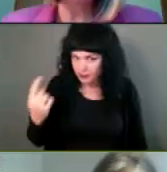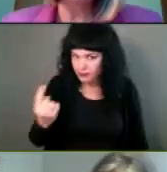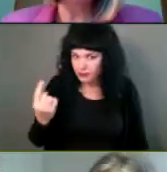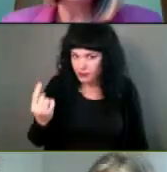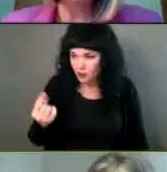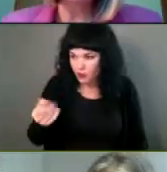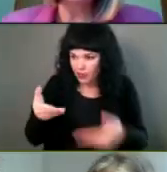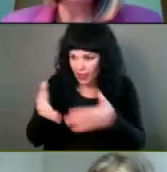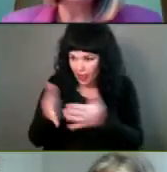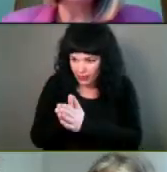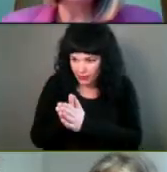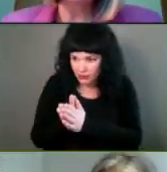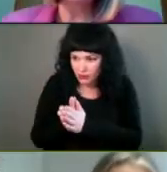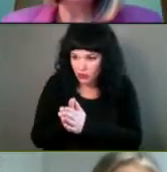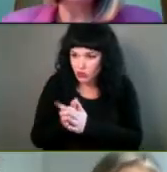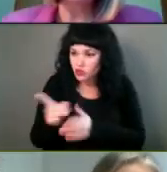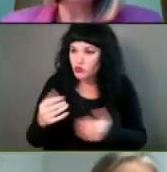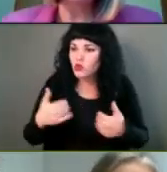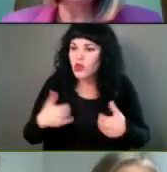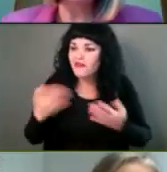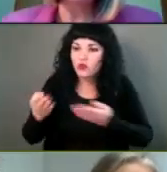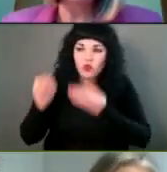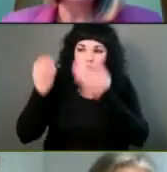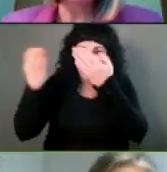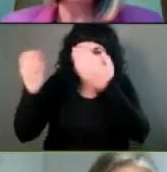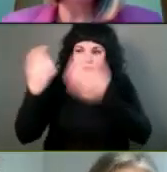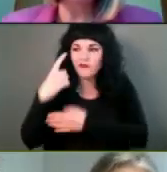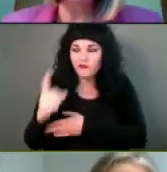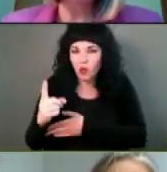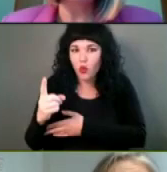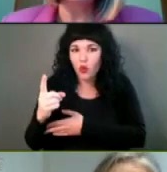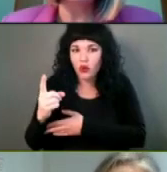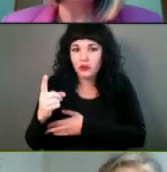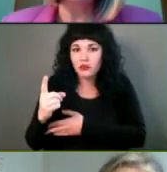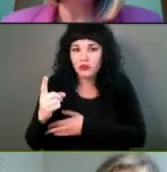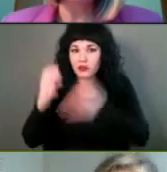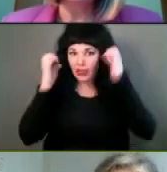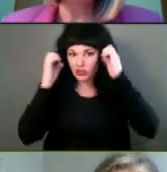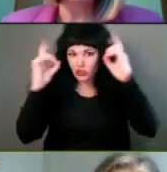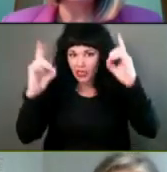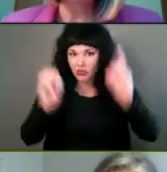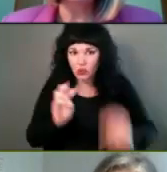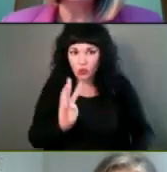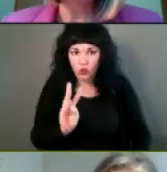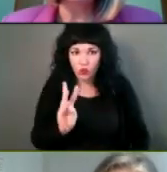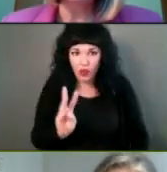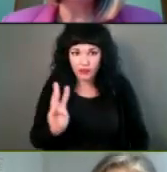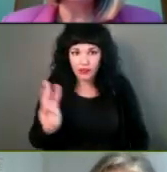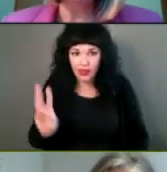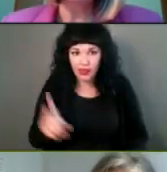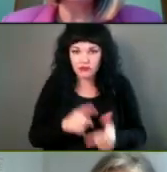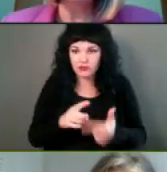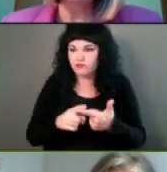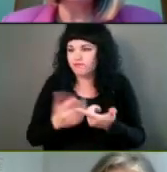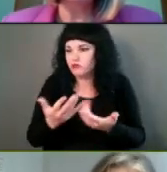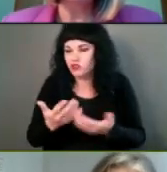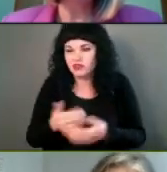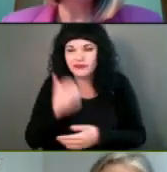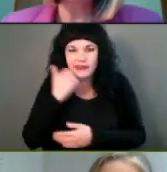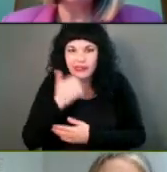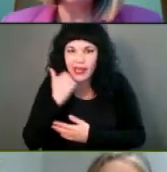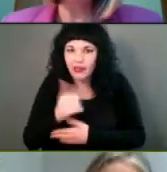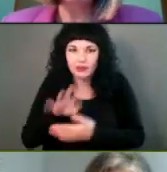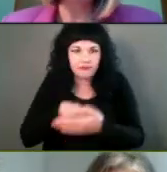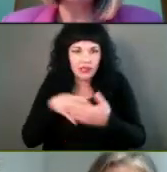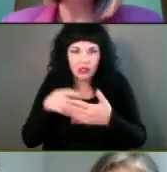recommendations for educational websites, daily schedules, goals, those kinds of things. If you could just make sure that you share with us what you're sharing with the